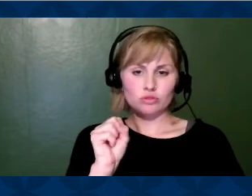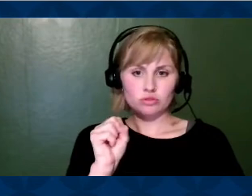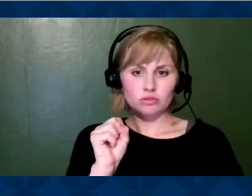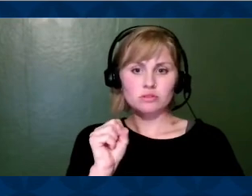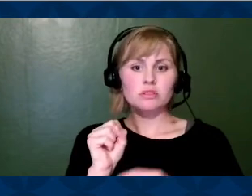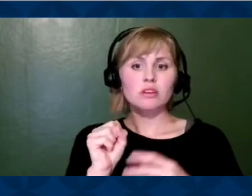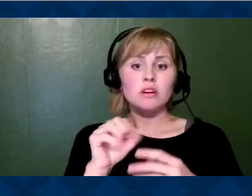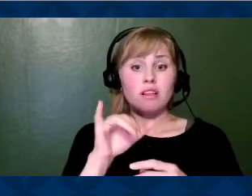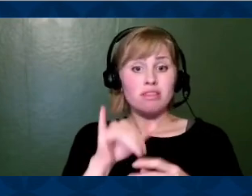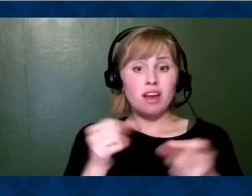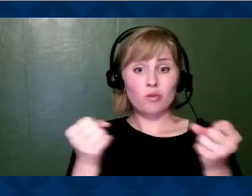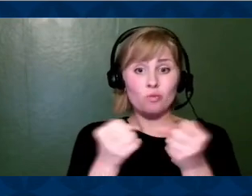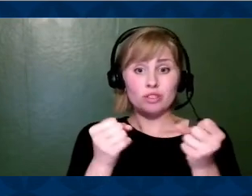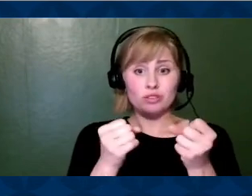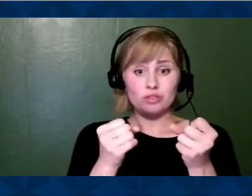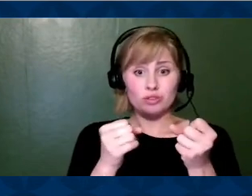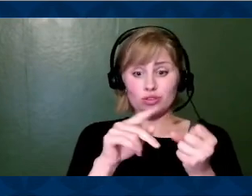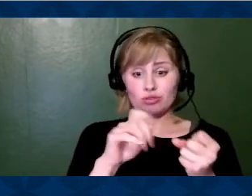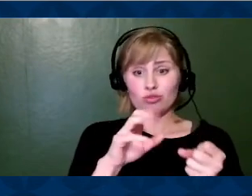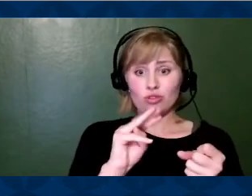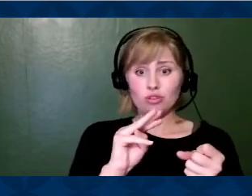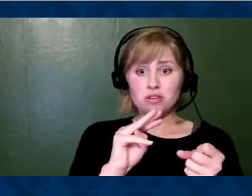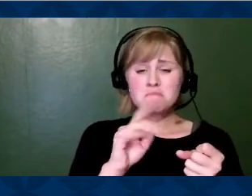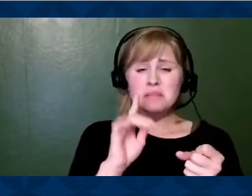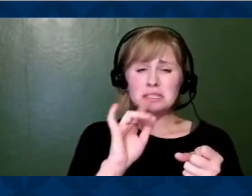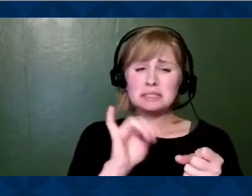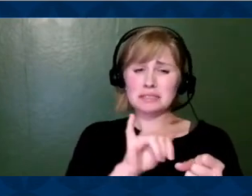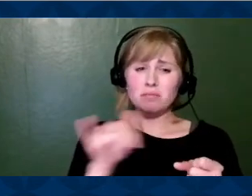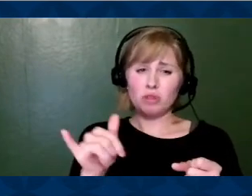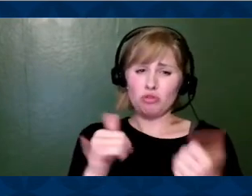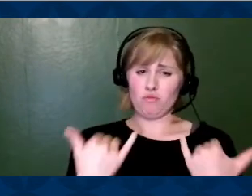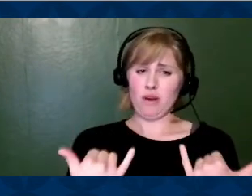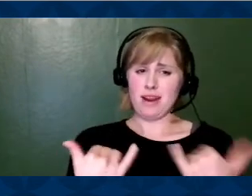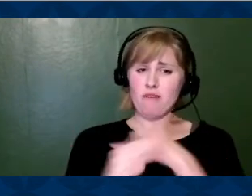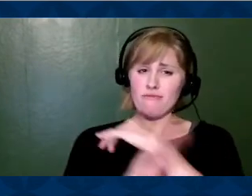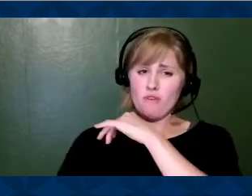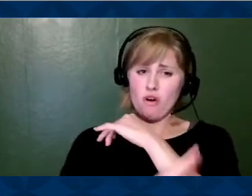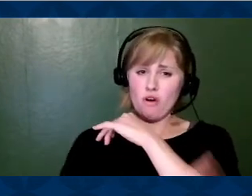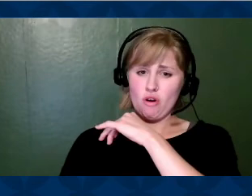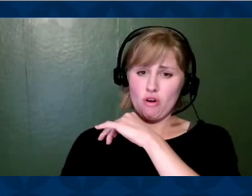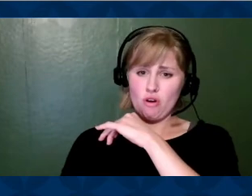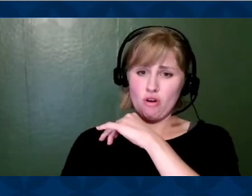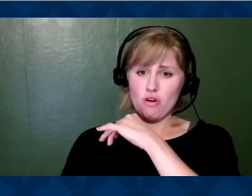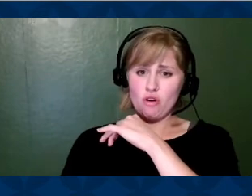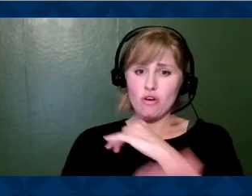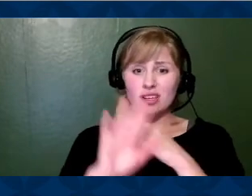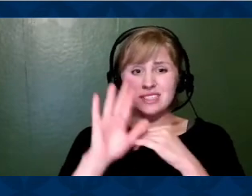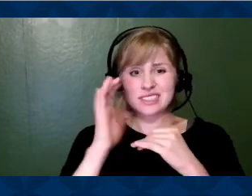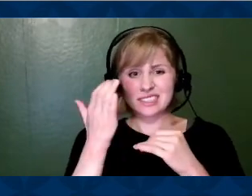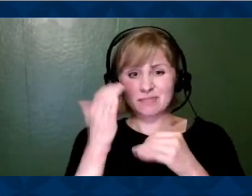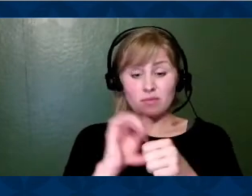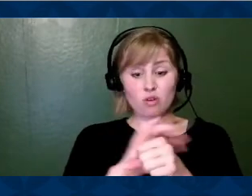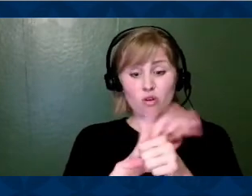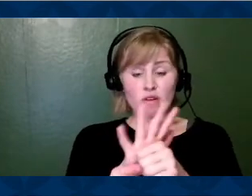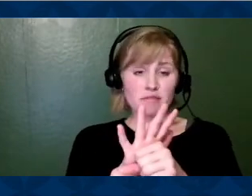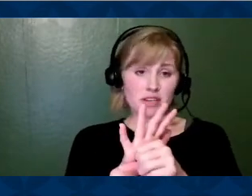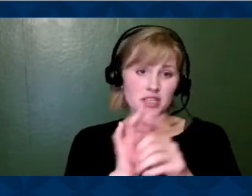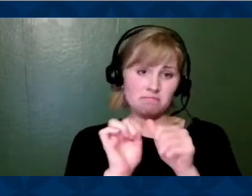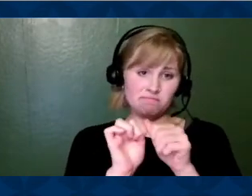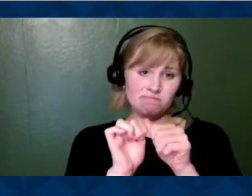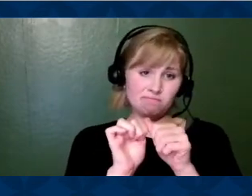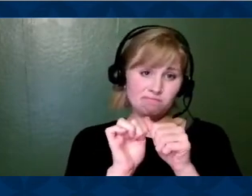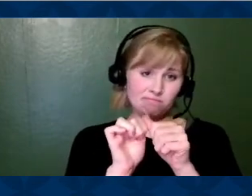term. The public health situation is not changing dramatically. In some parts of the country, as you will know, it's